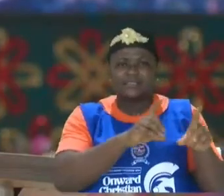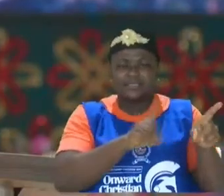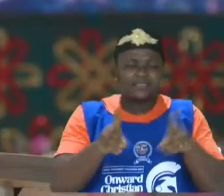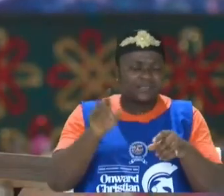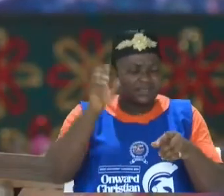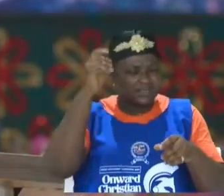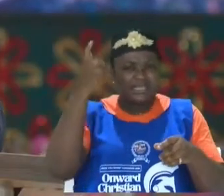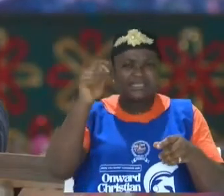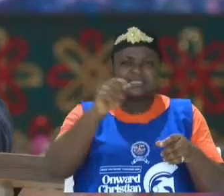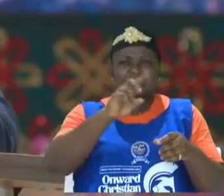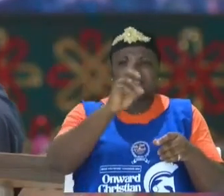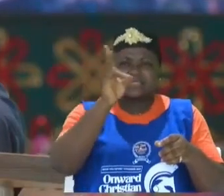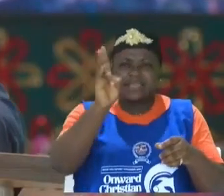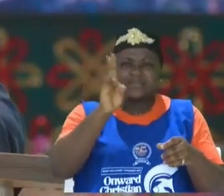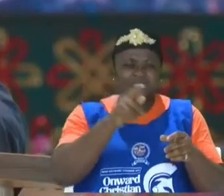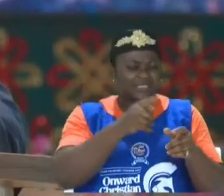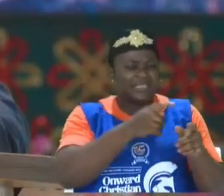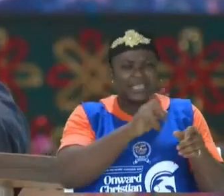the word of knowledge.